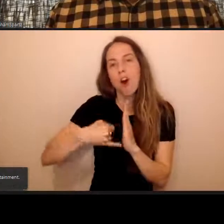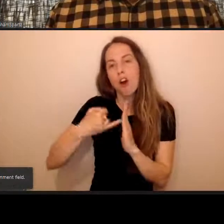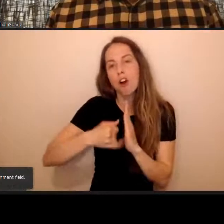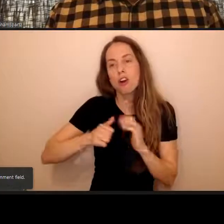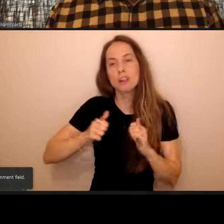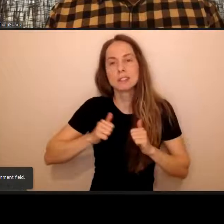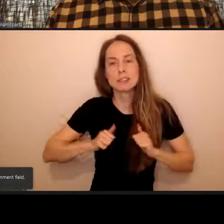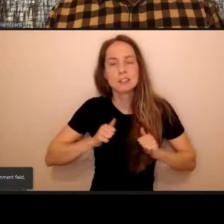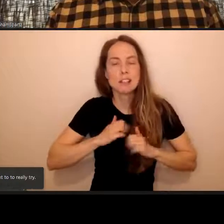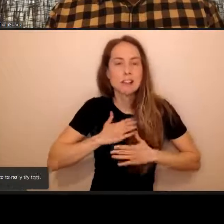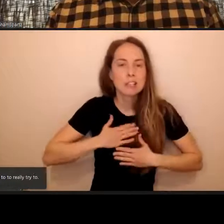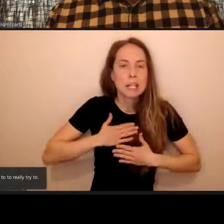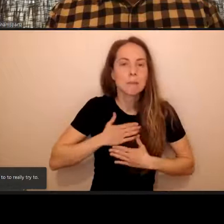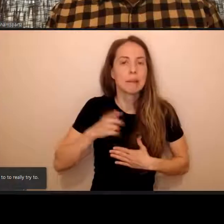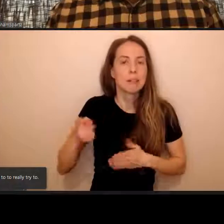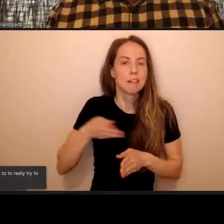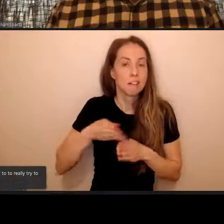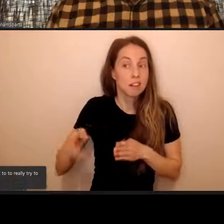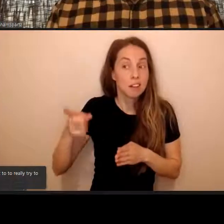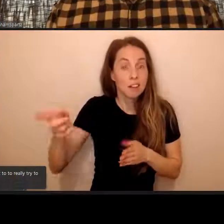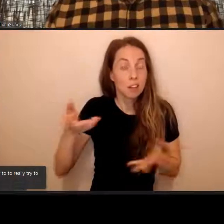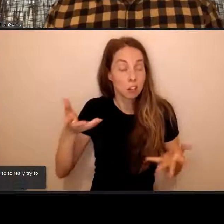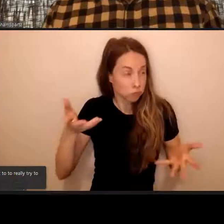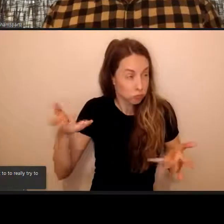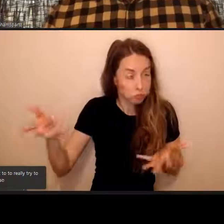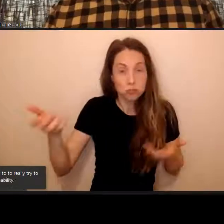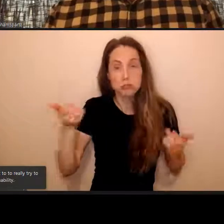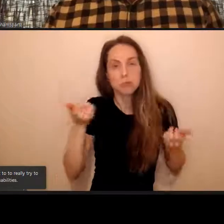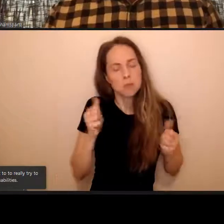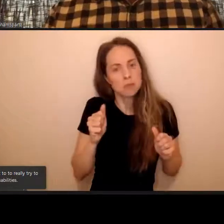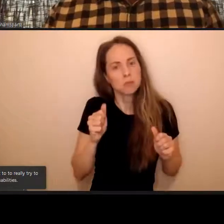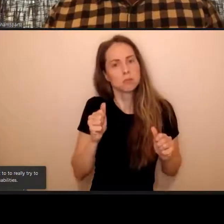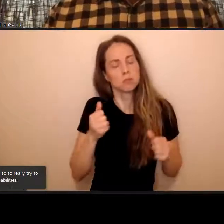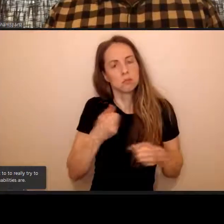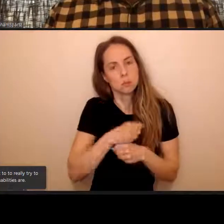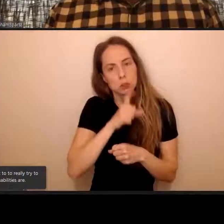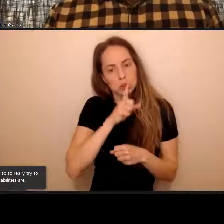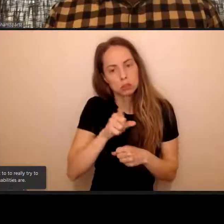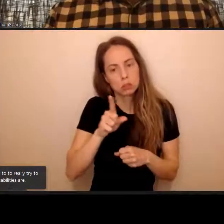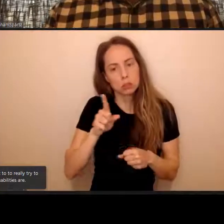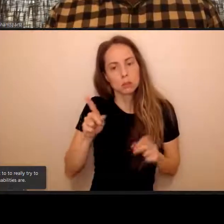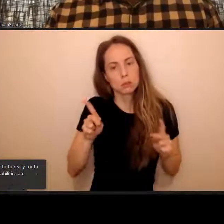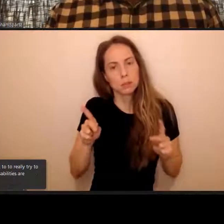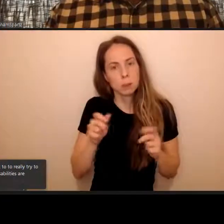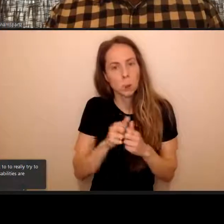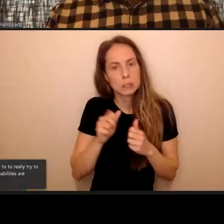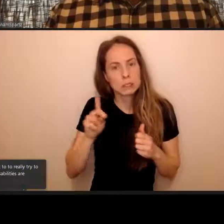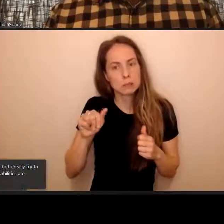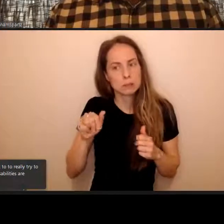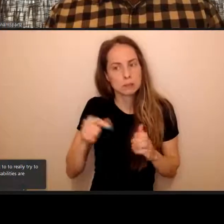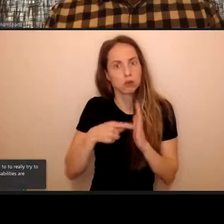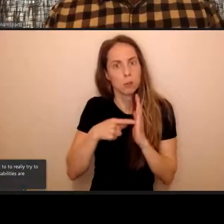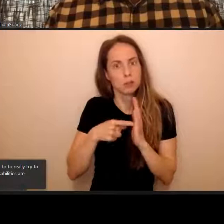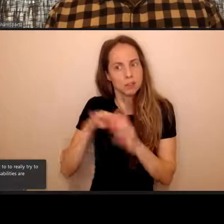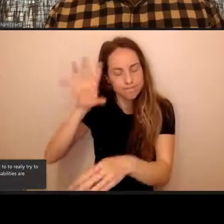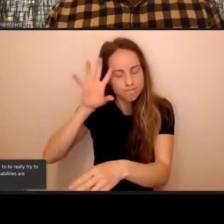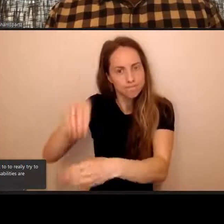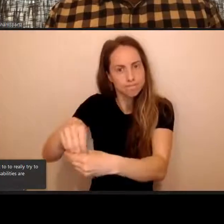to really try to ensure that people with disabilities are represented in